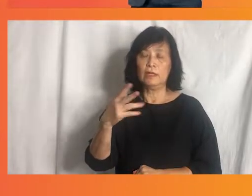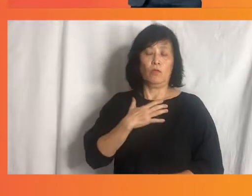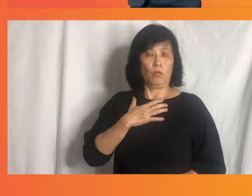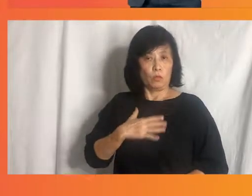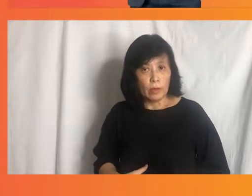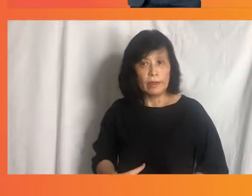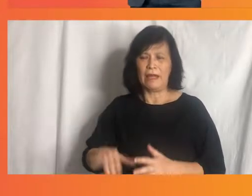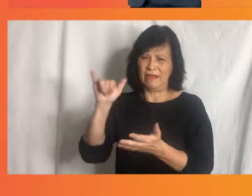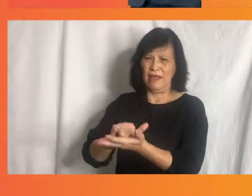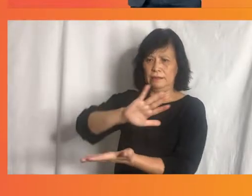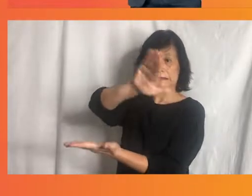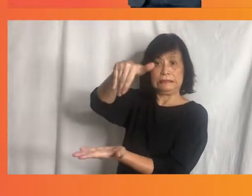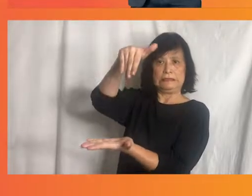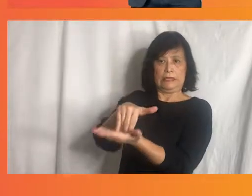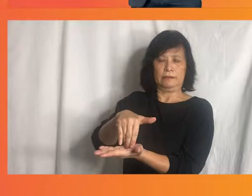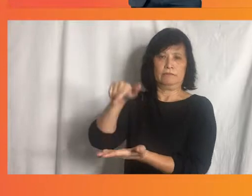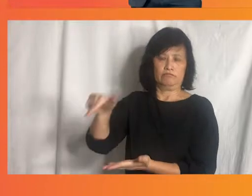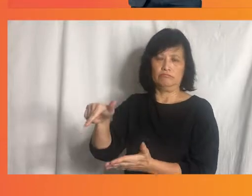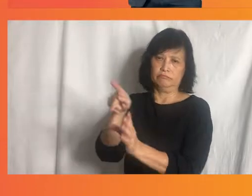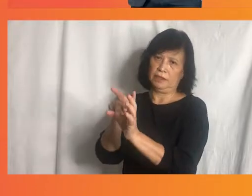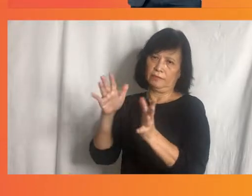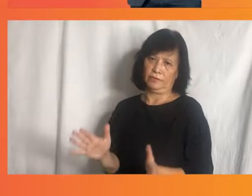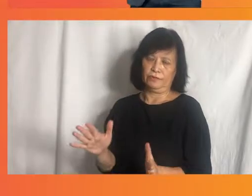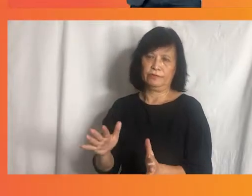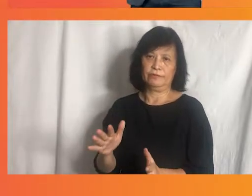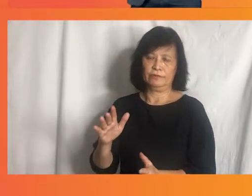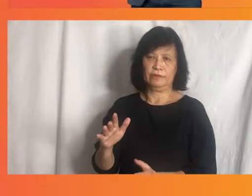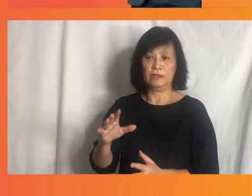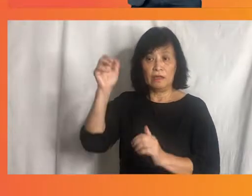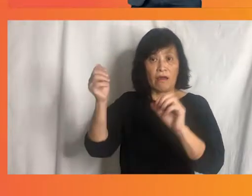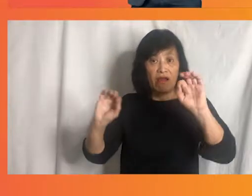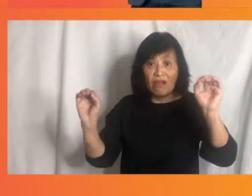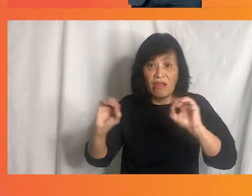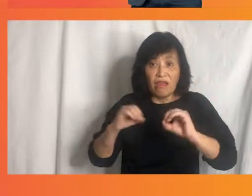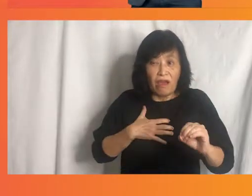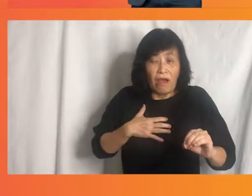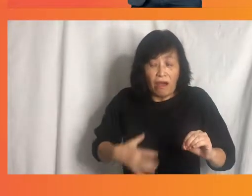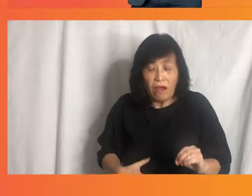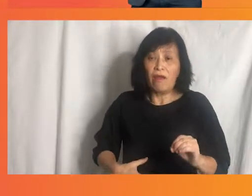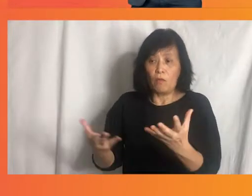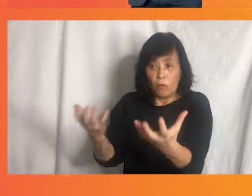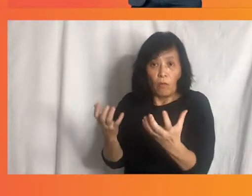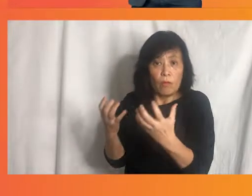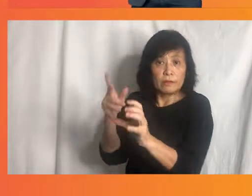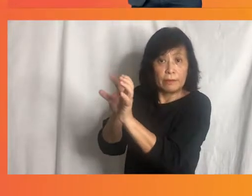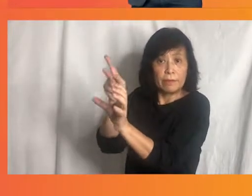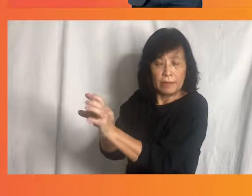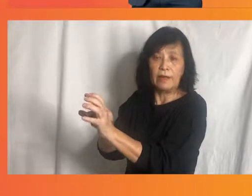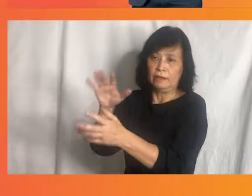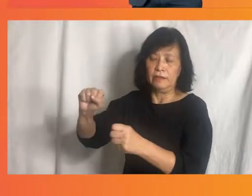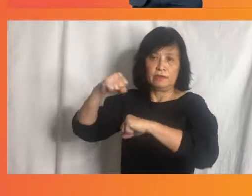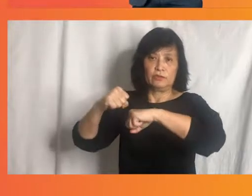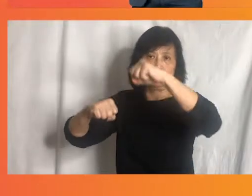central determinant of physical activity participation. Without the intention to participate in certain structural behavior,